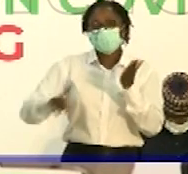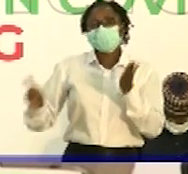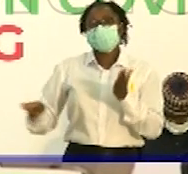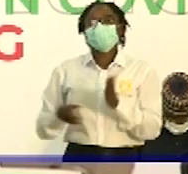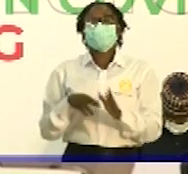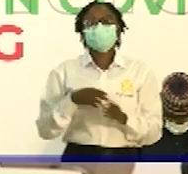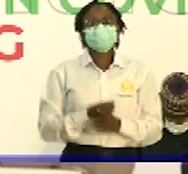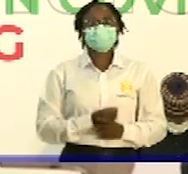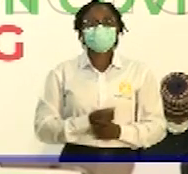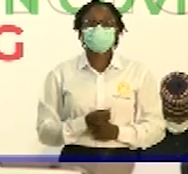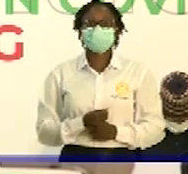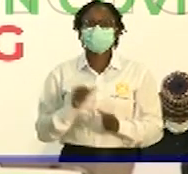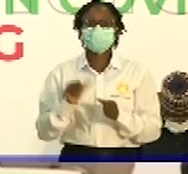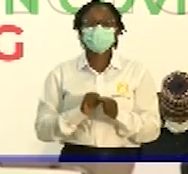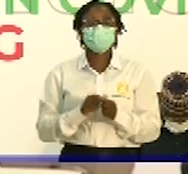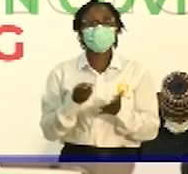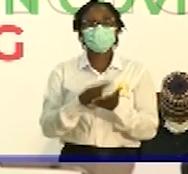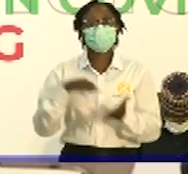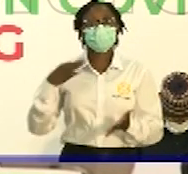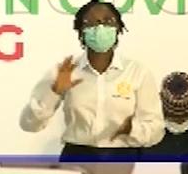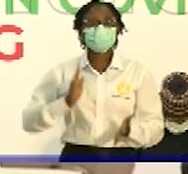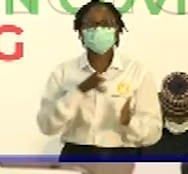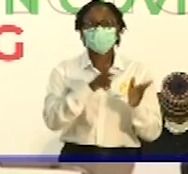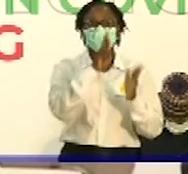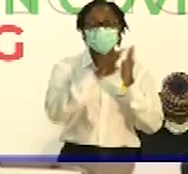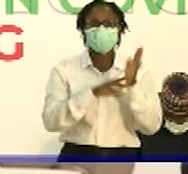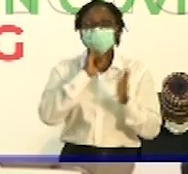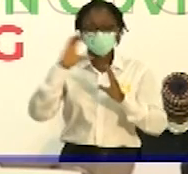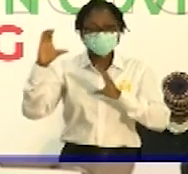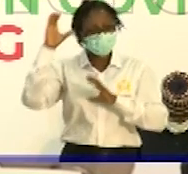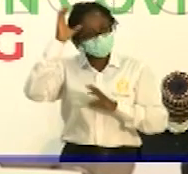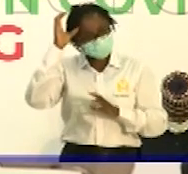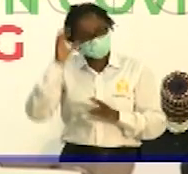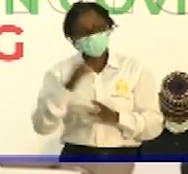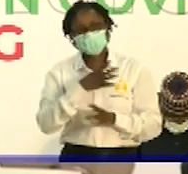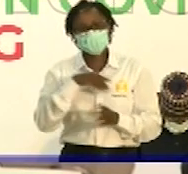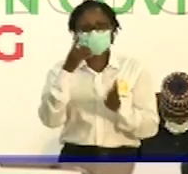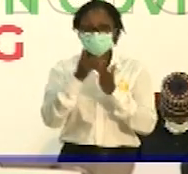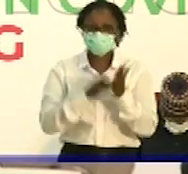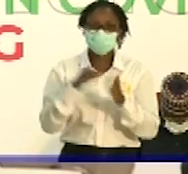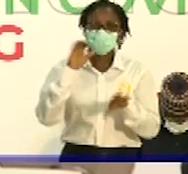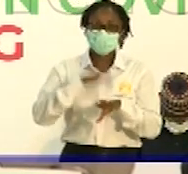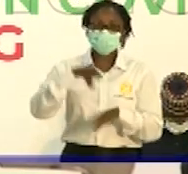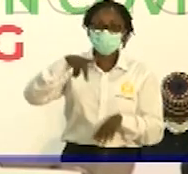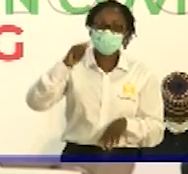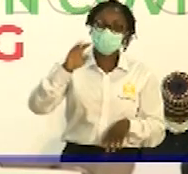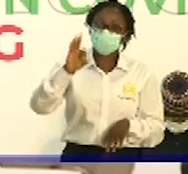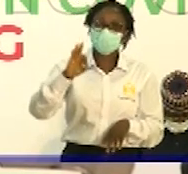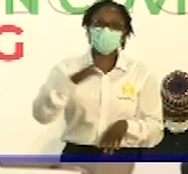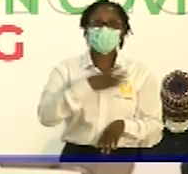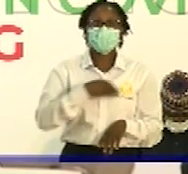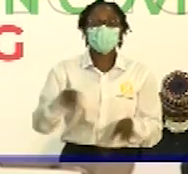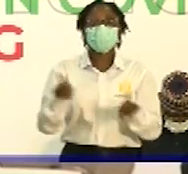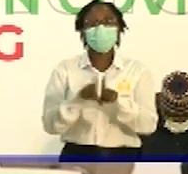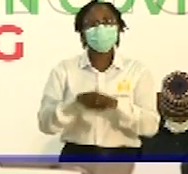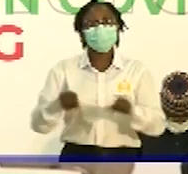data-driven. Every part of our protocol is carefully considered, is carefully discussed at the PTF, and we also look at the